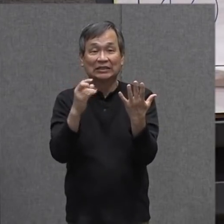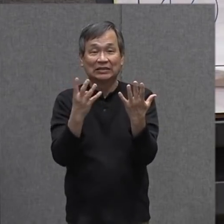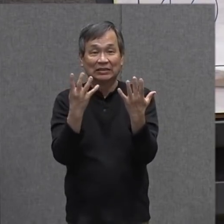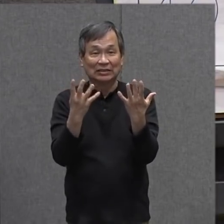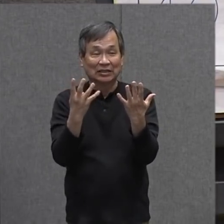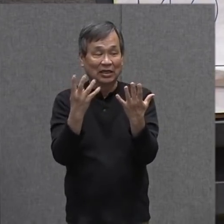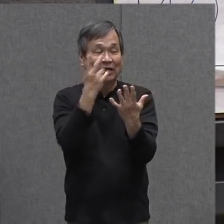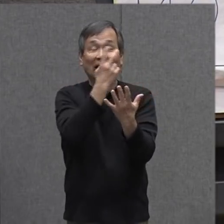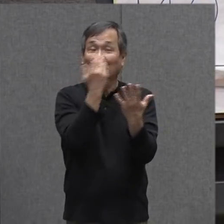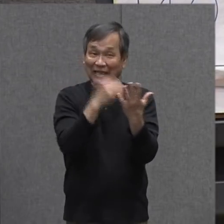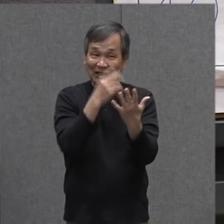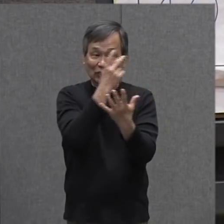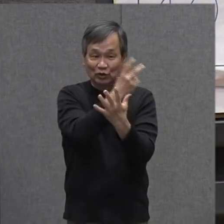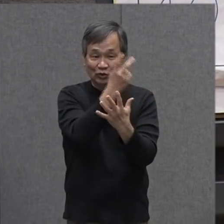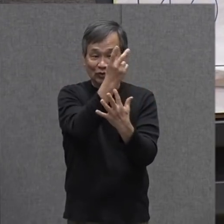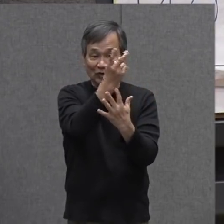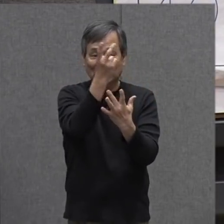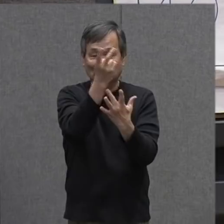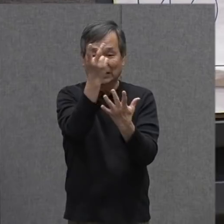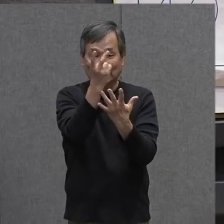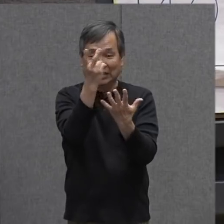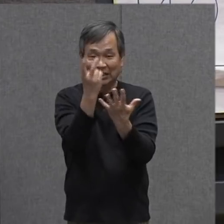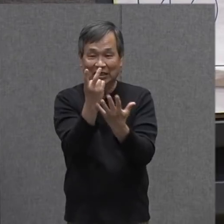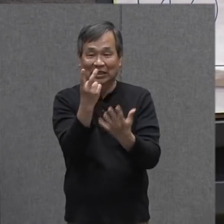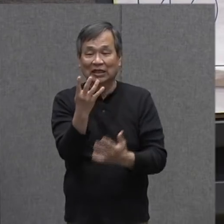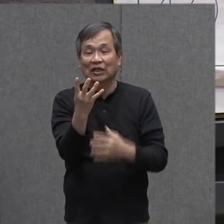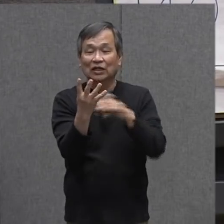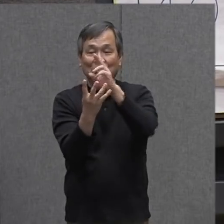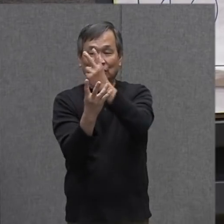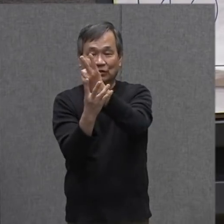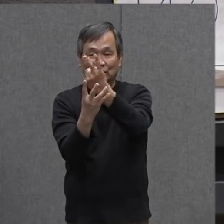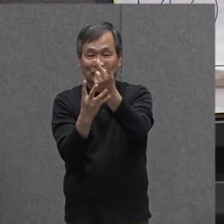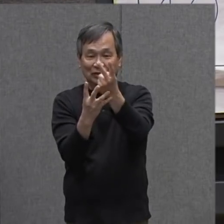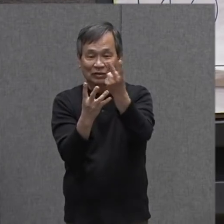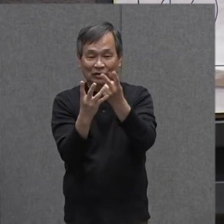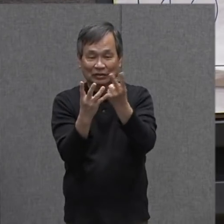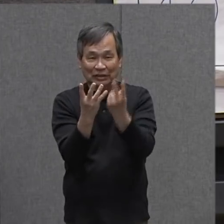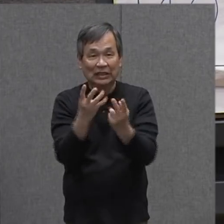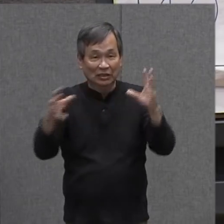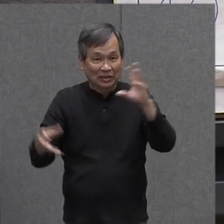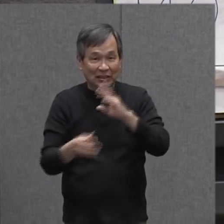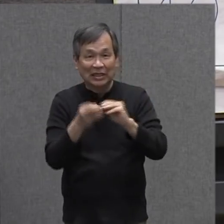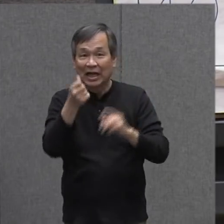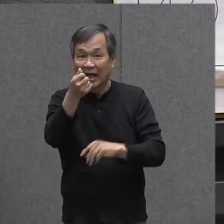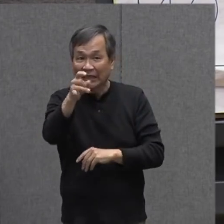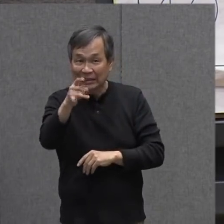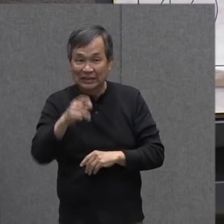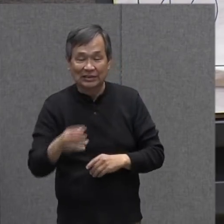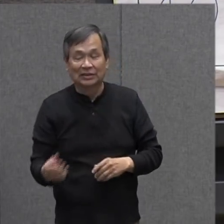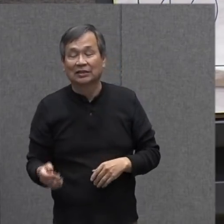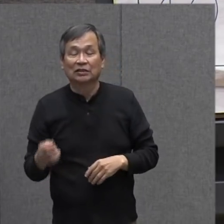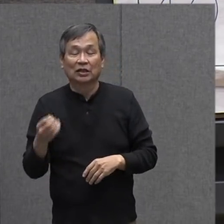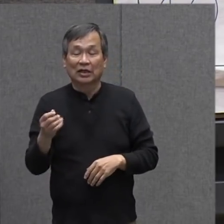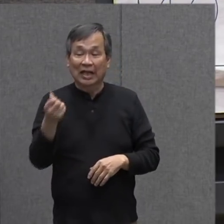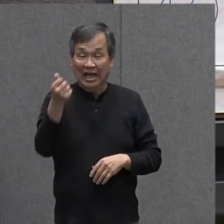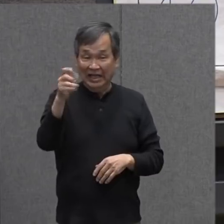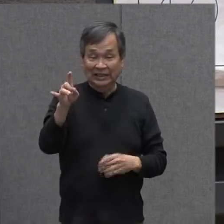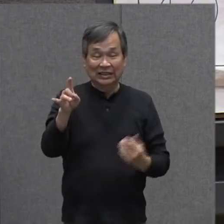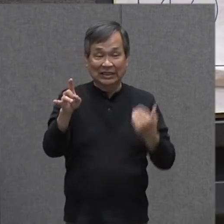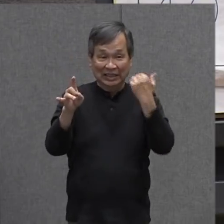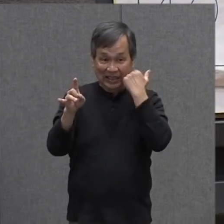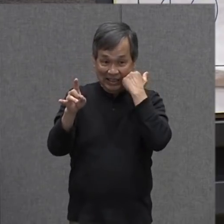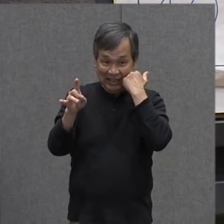and illustrated by that person. And it is published with Penguin Putnam Books for young readers. So what